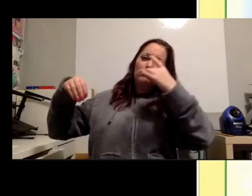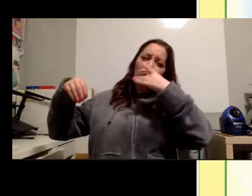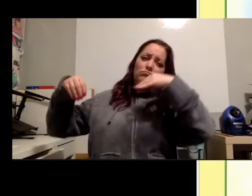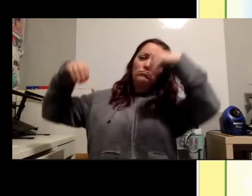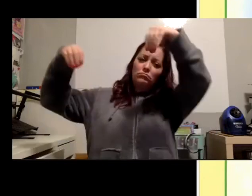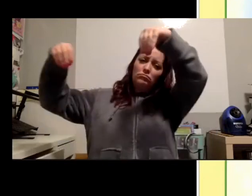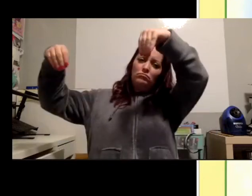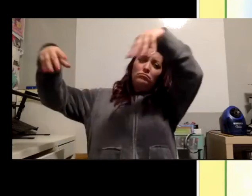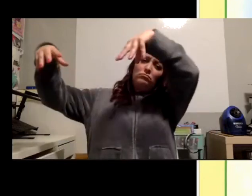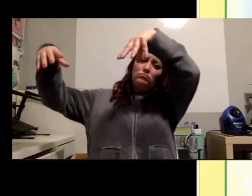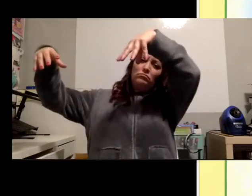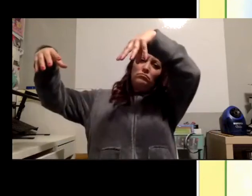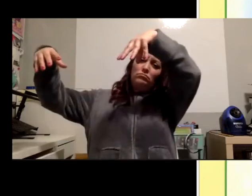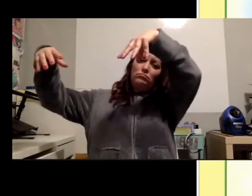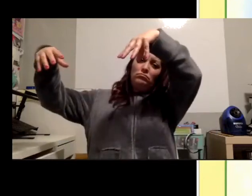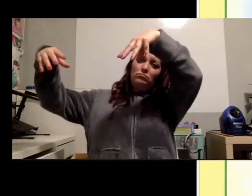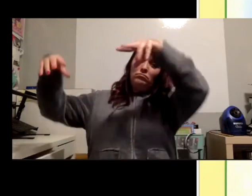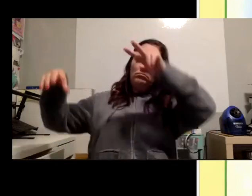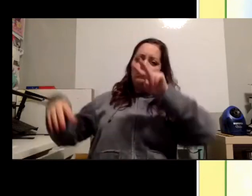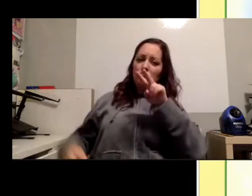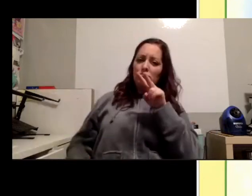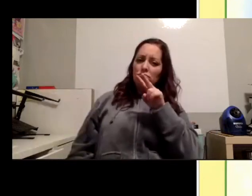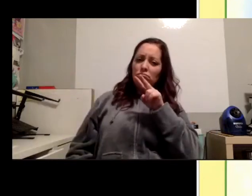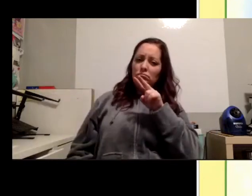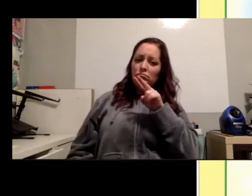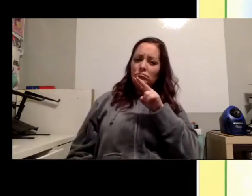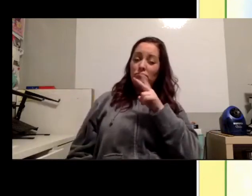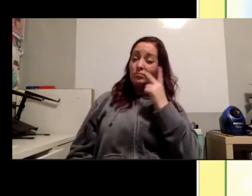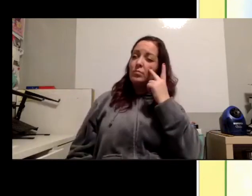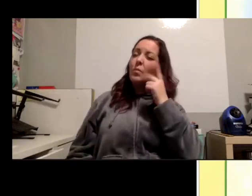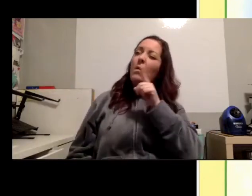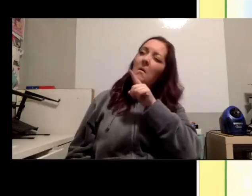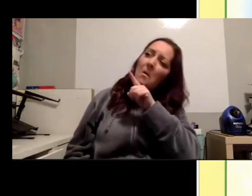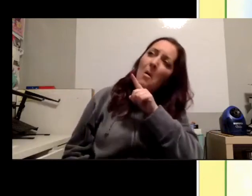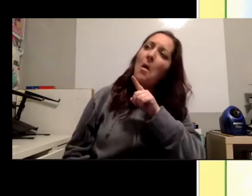Signmaker saw the lights on in his shop,